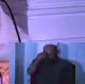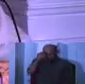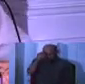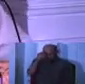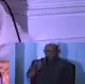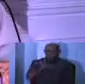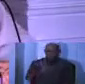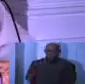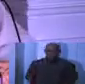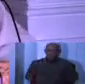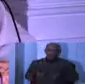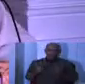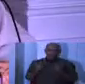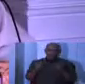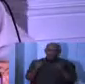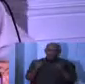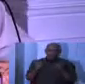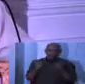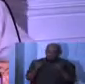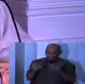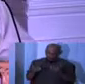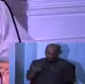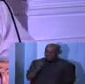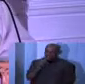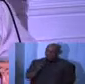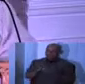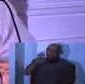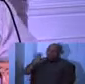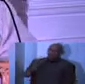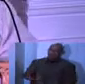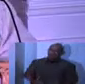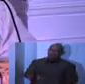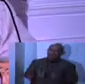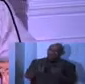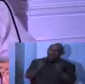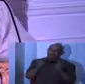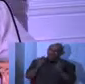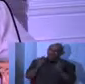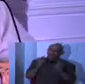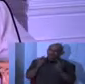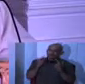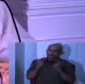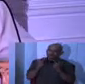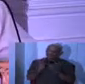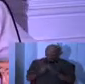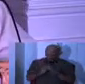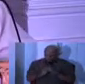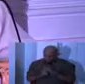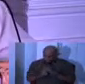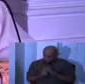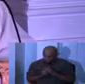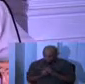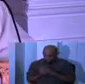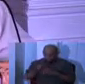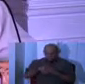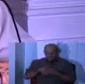lives. May the light of your life be kindled in us,